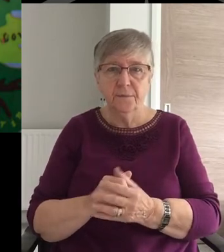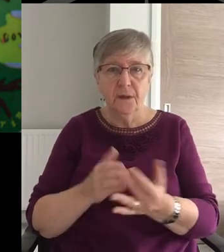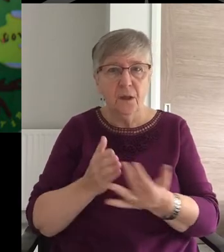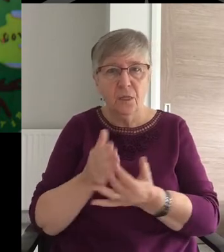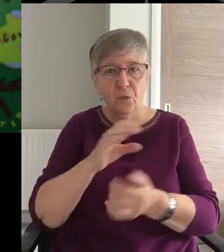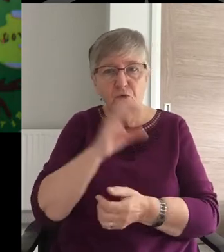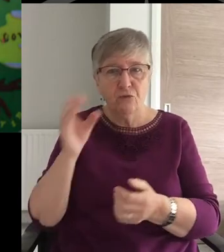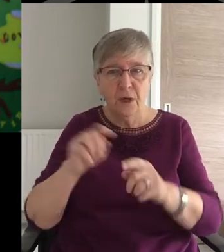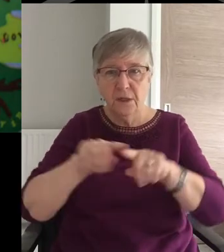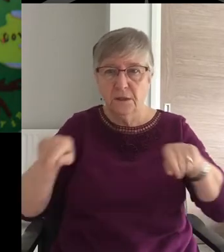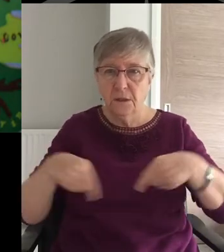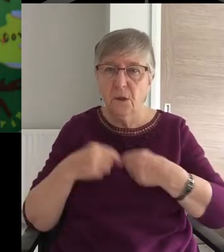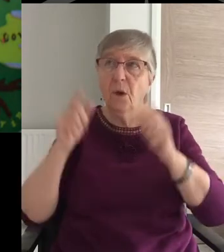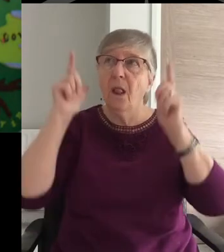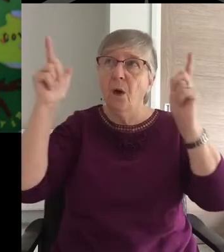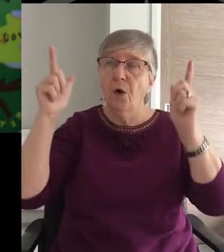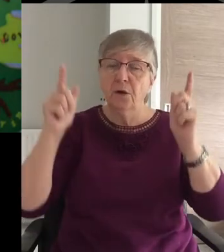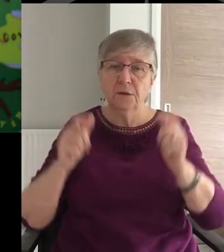Through Christ our Lord,